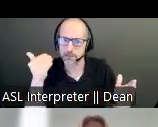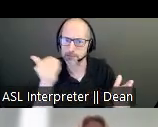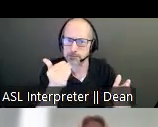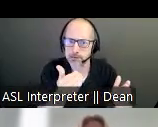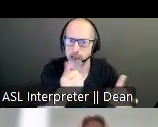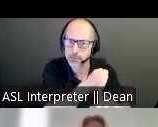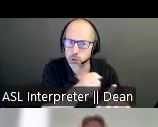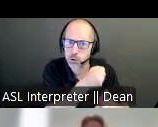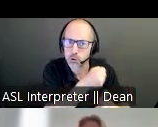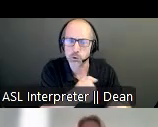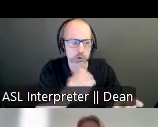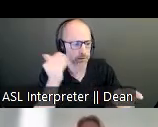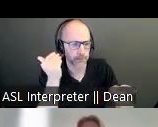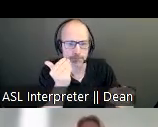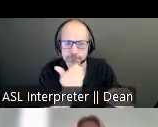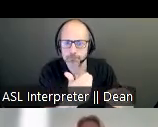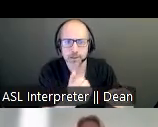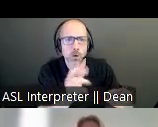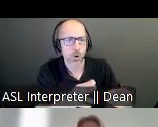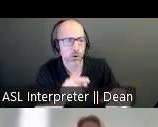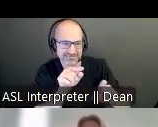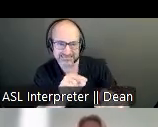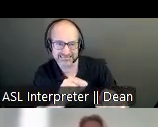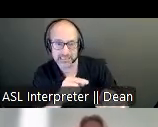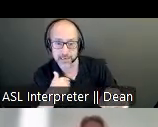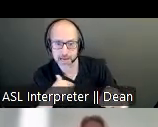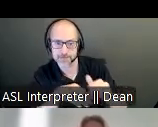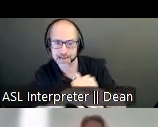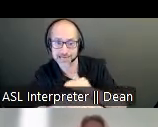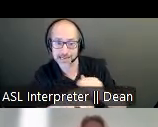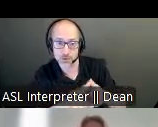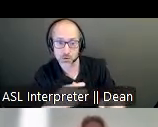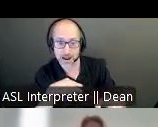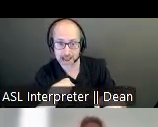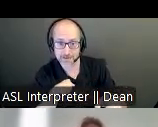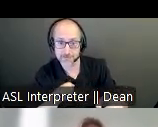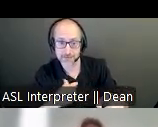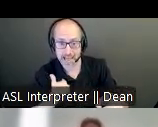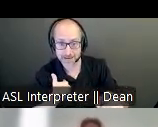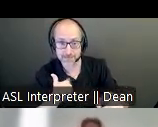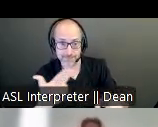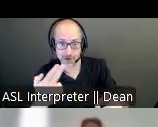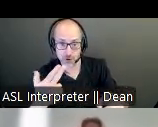abusive, and especially if the perpetrator has access or possession of firearms.